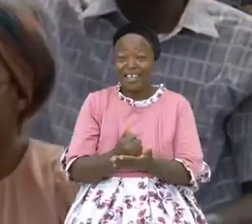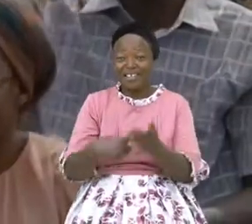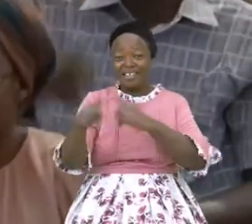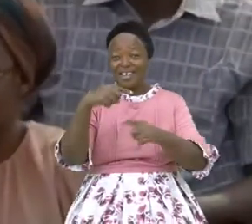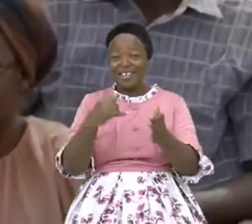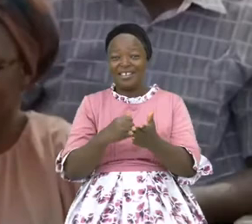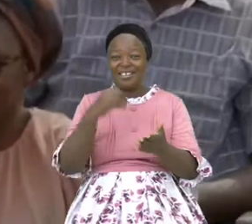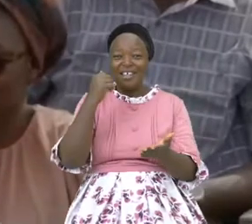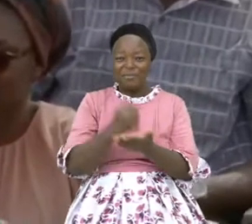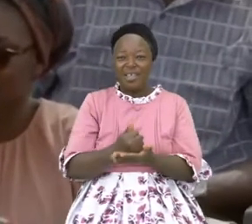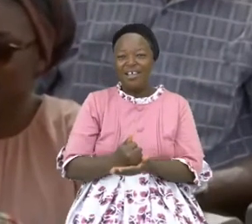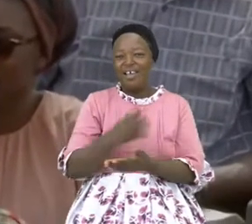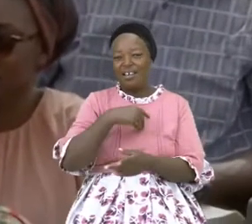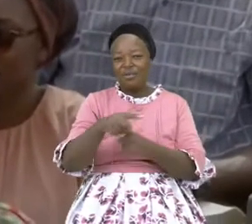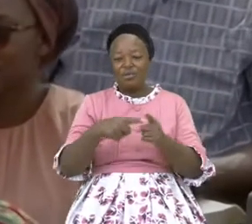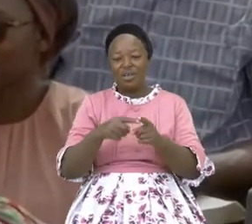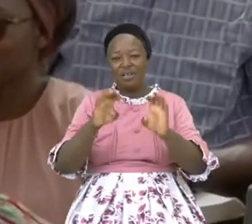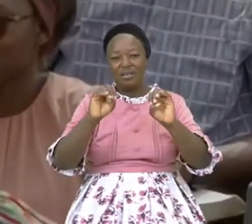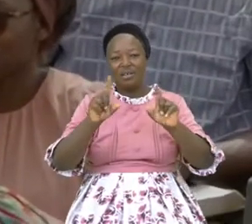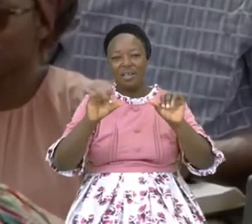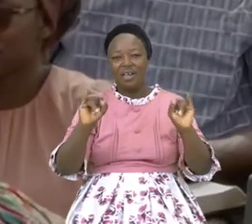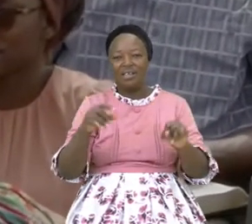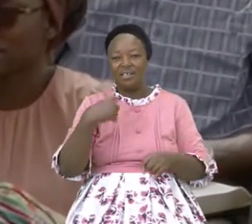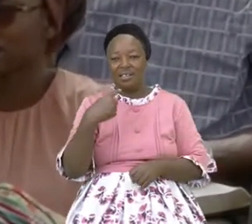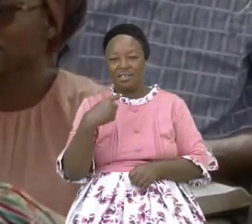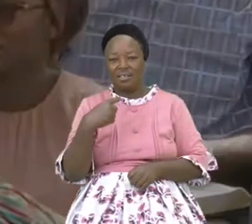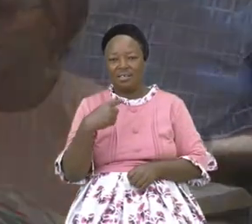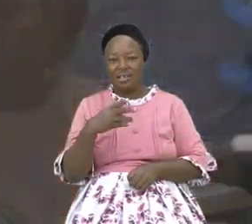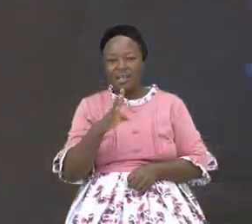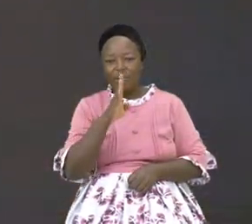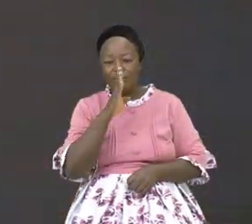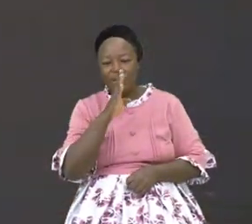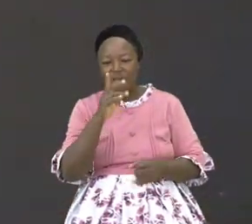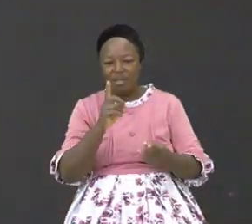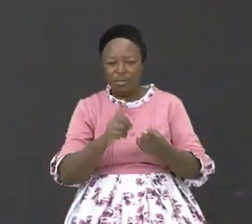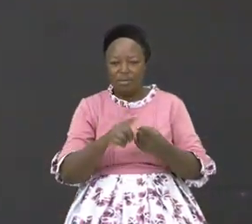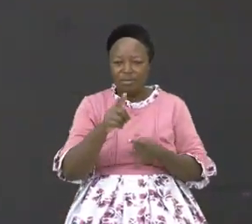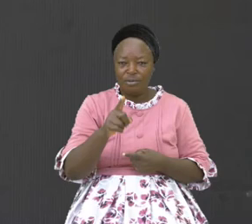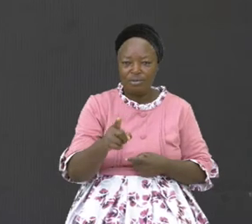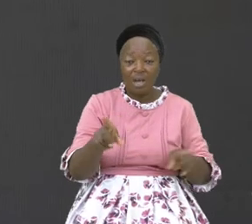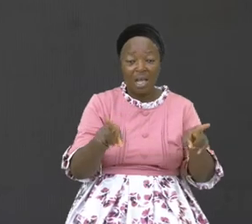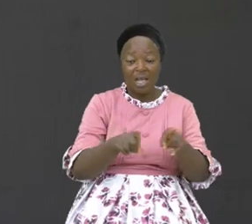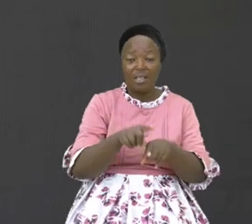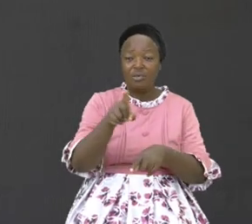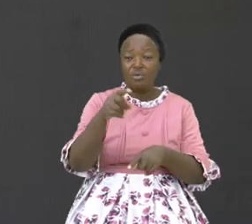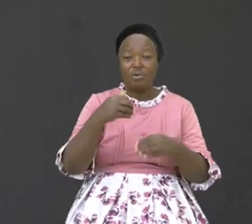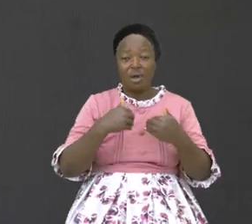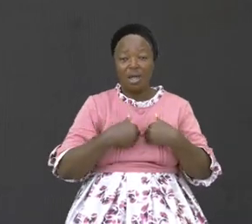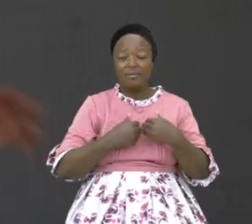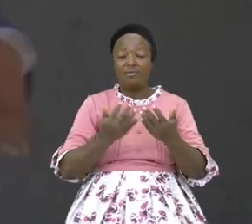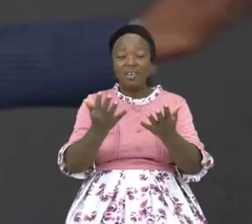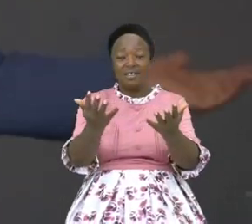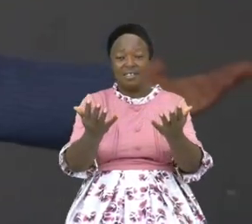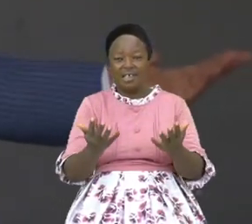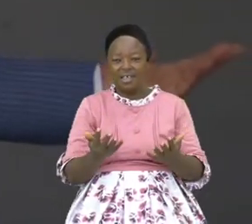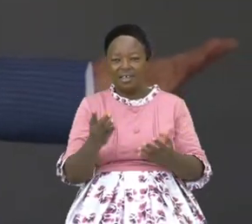And when Eli said, be unto you as you have desired.